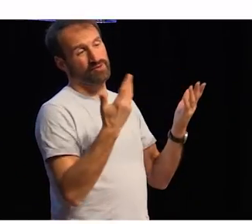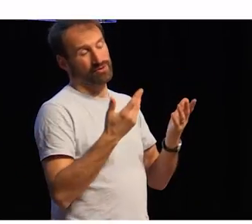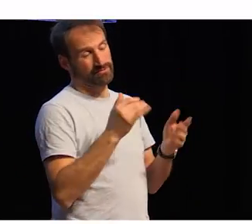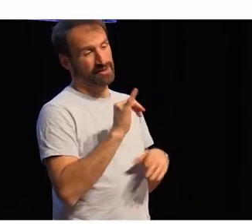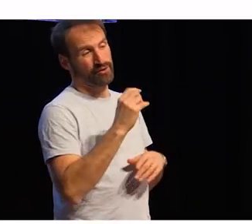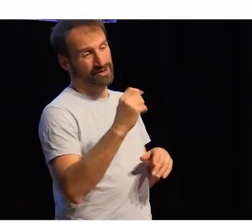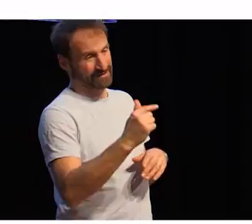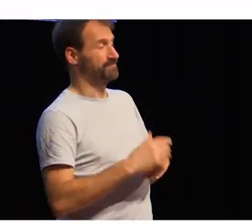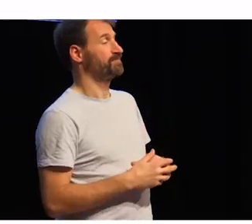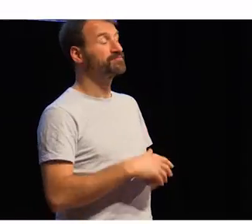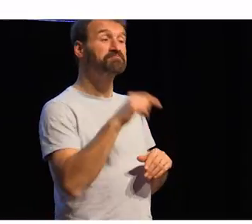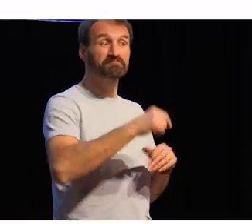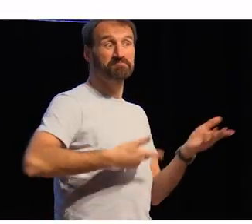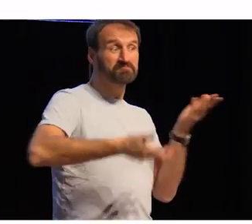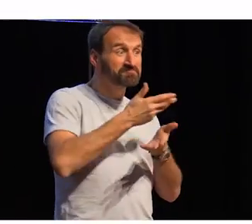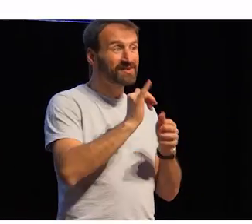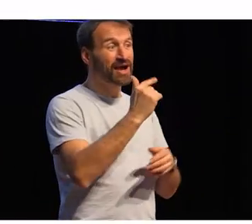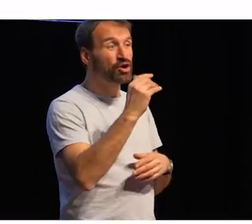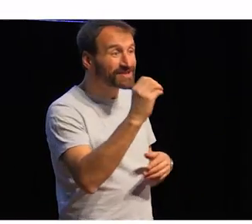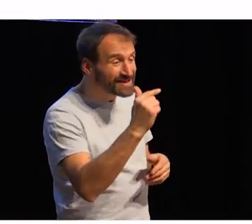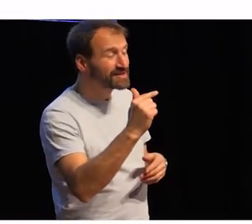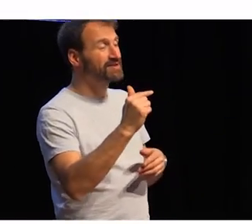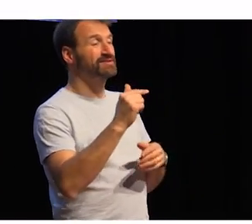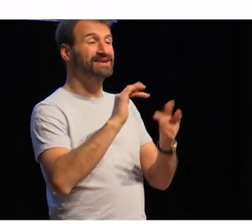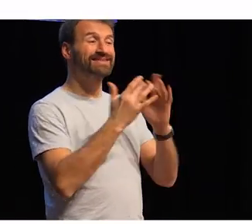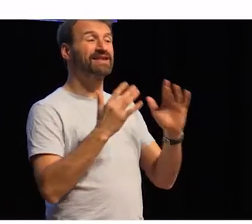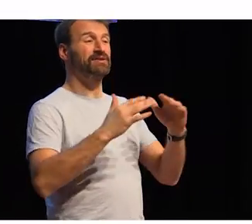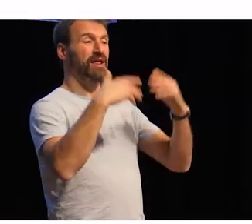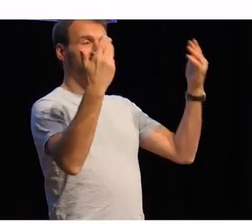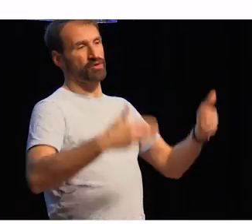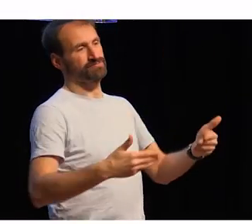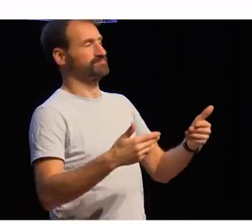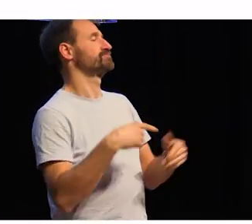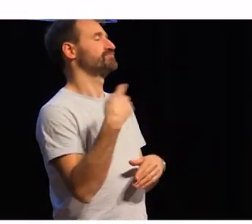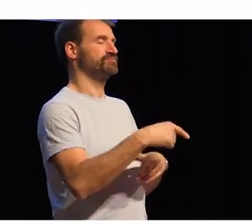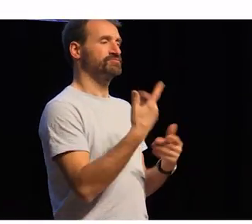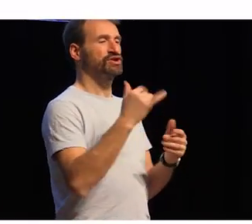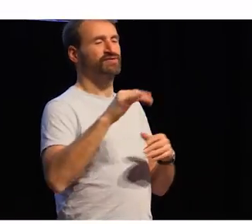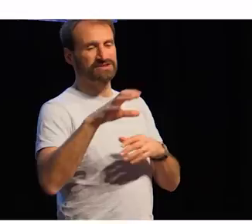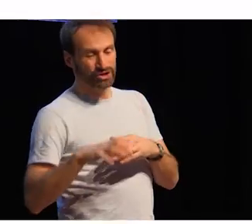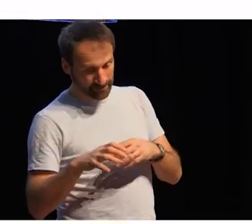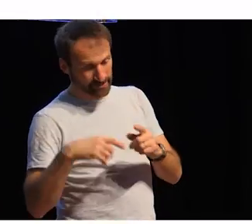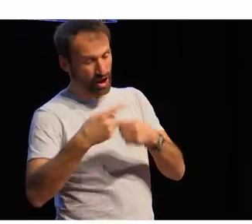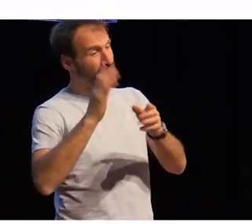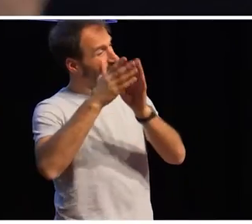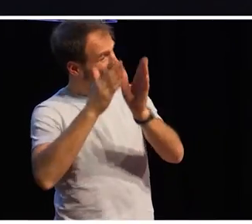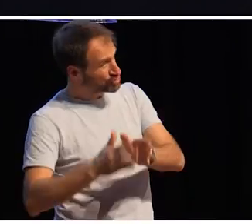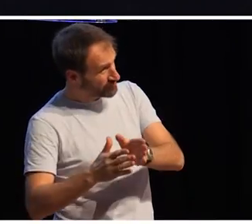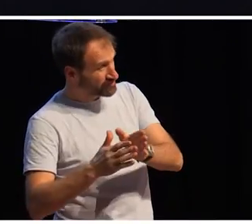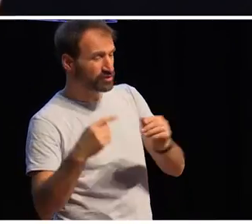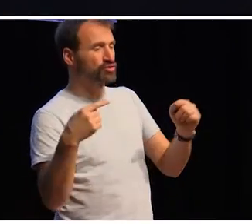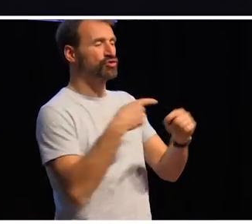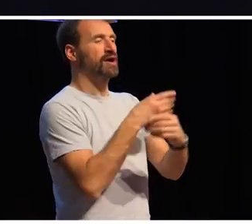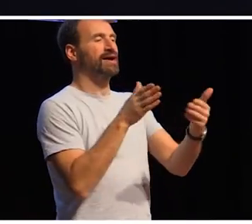IoT platforms, which is this part of things: JavaScript running on the server through a gateway using hardware.